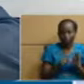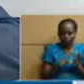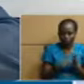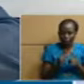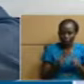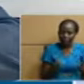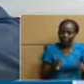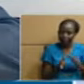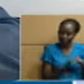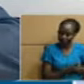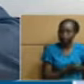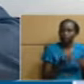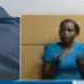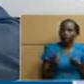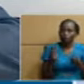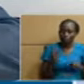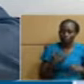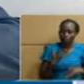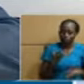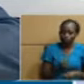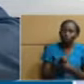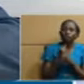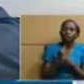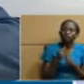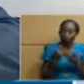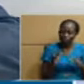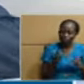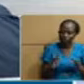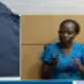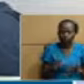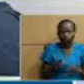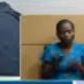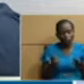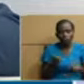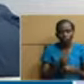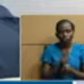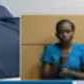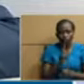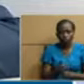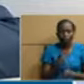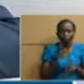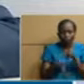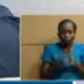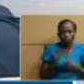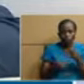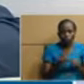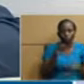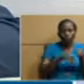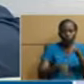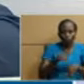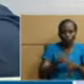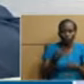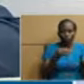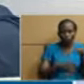that, we need to build trust, which we've done. We think we've done that in order to ensure that people continue to contribute, people